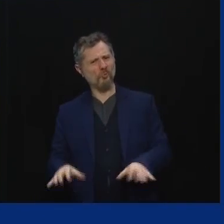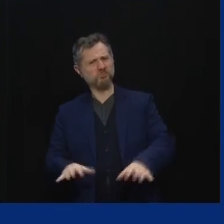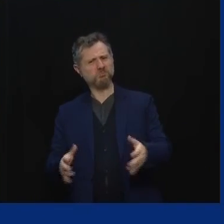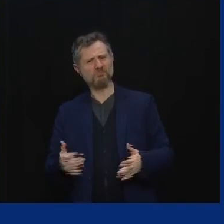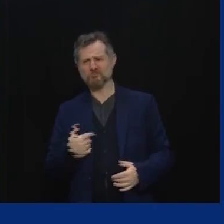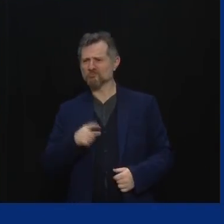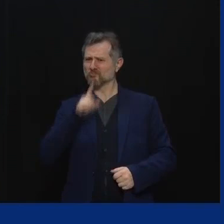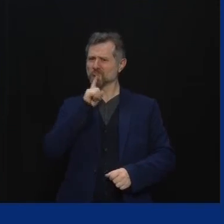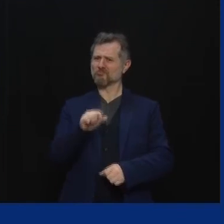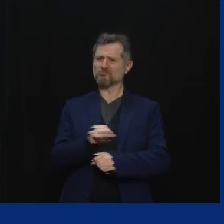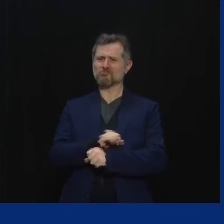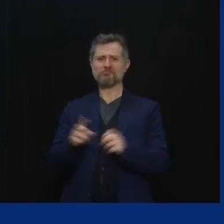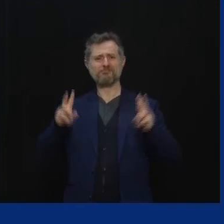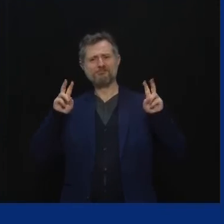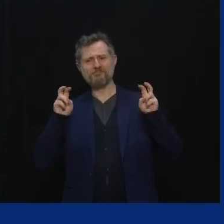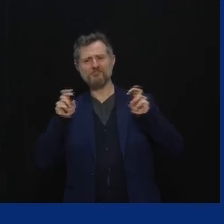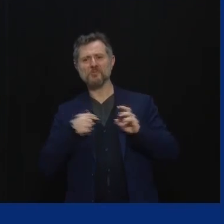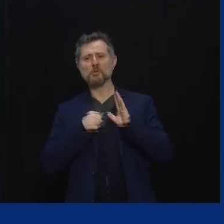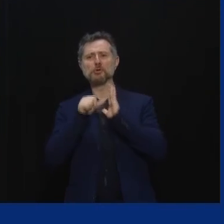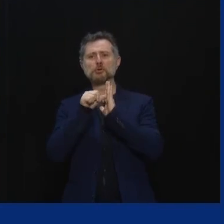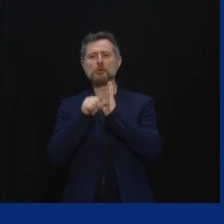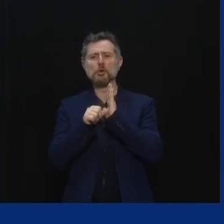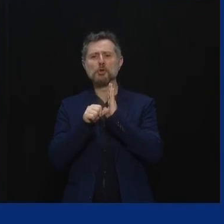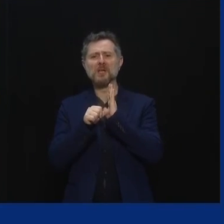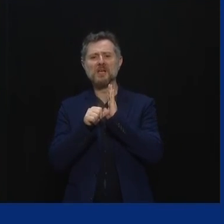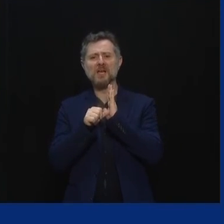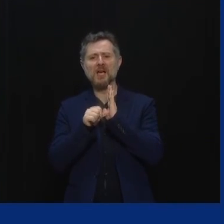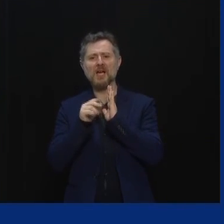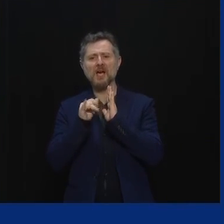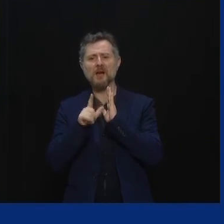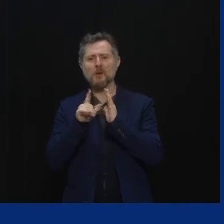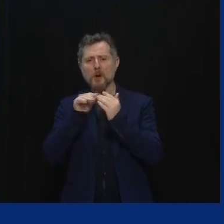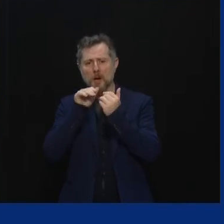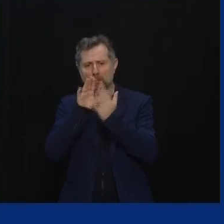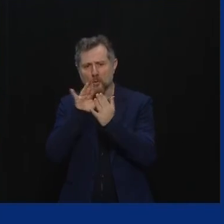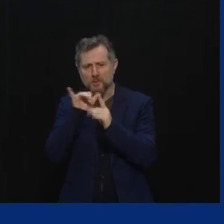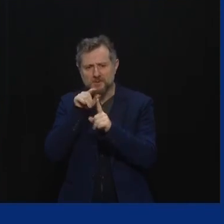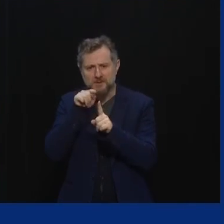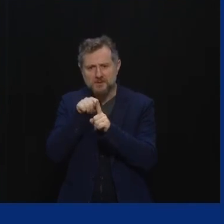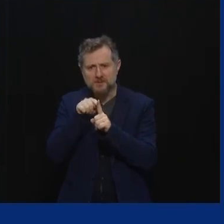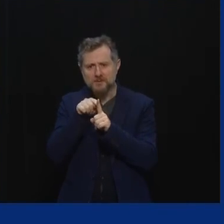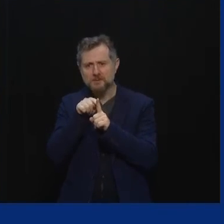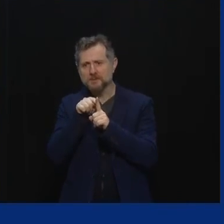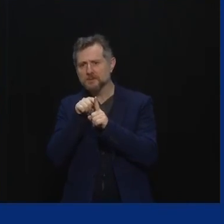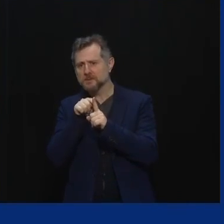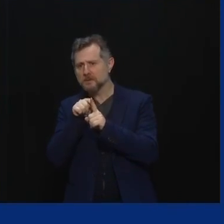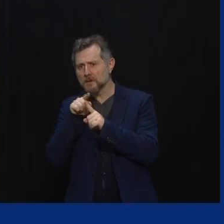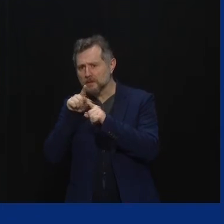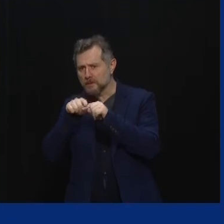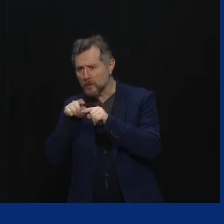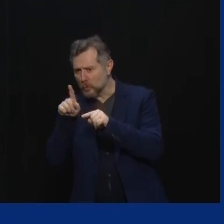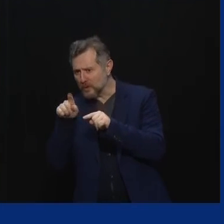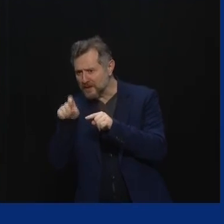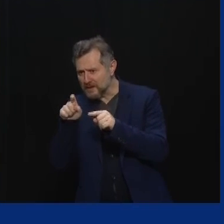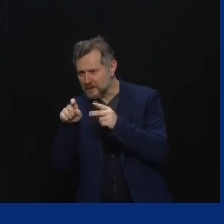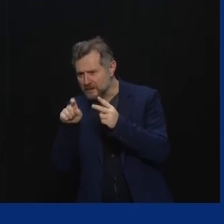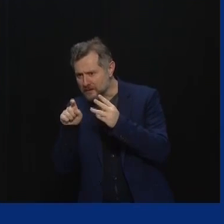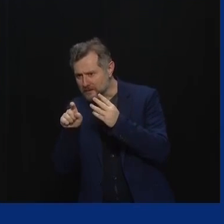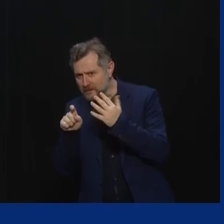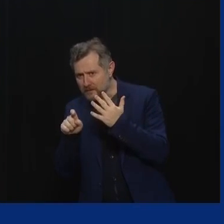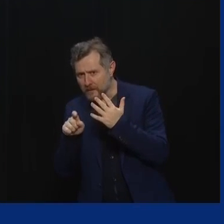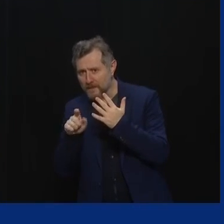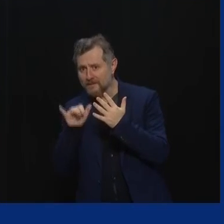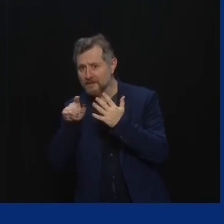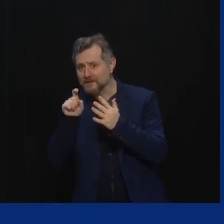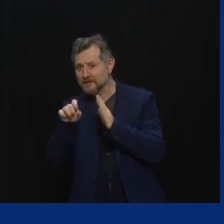surgical approach that is part statewide where it needs to be, but also in areas like New